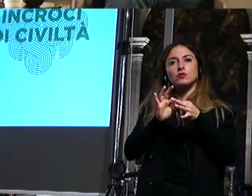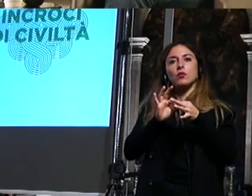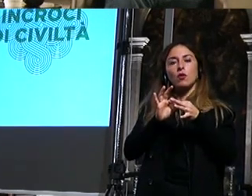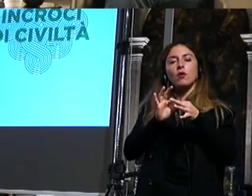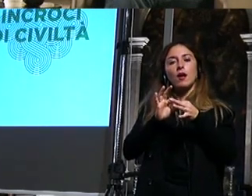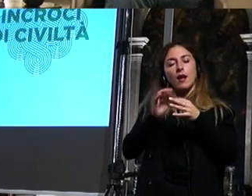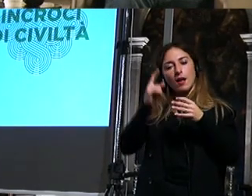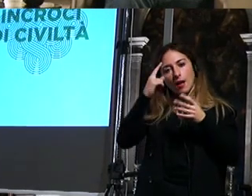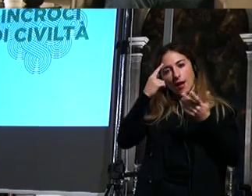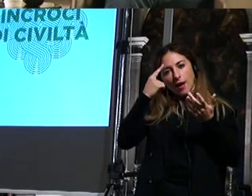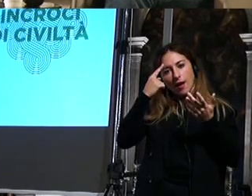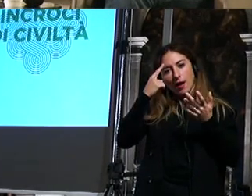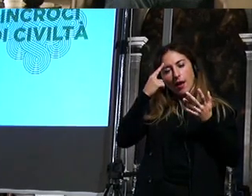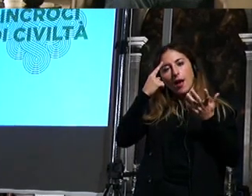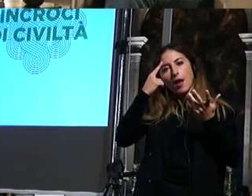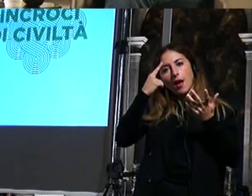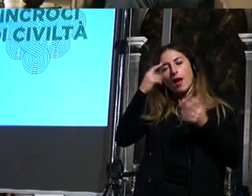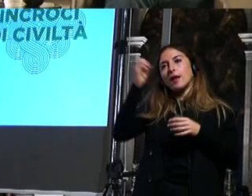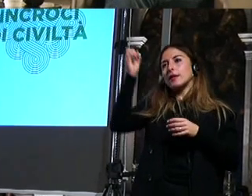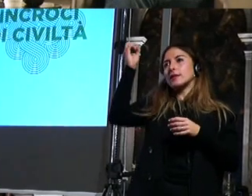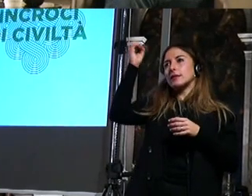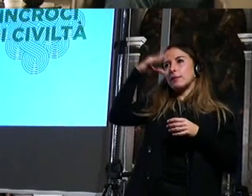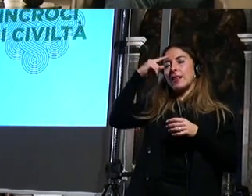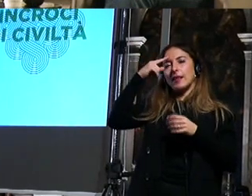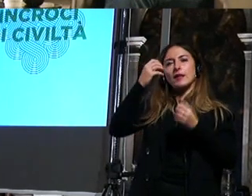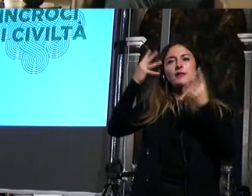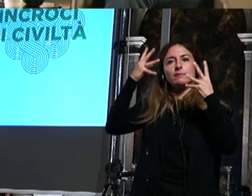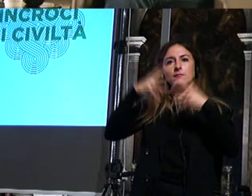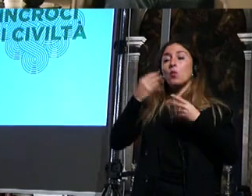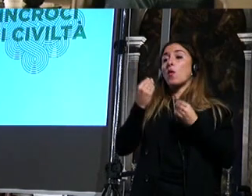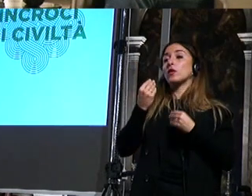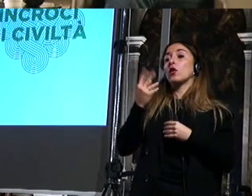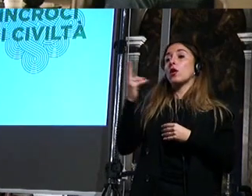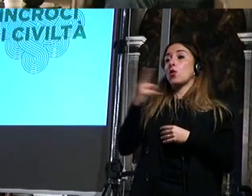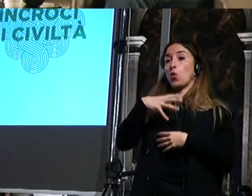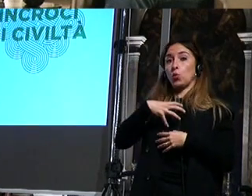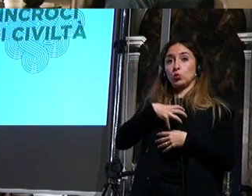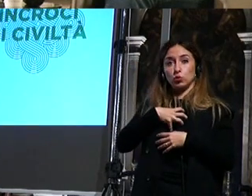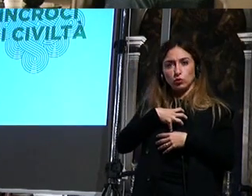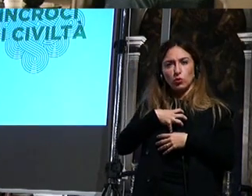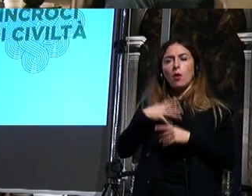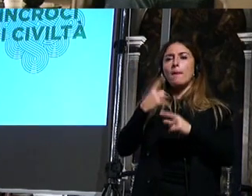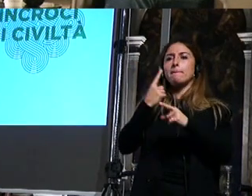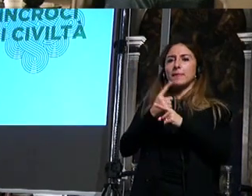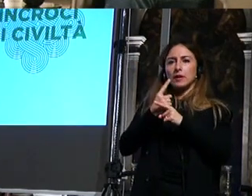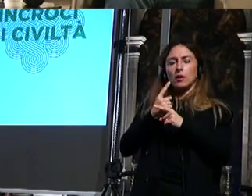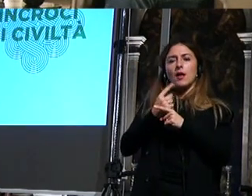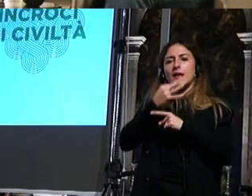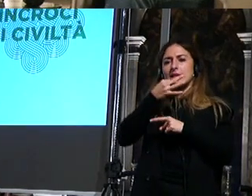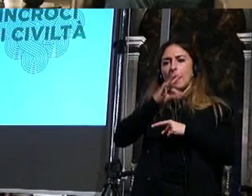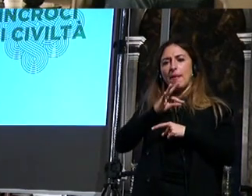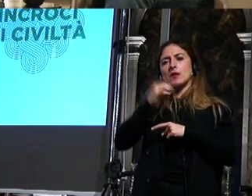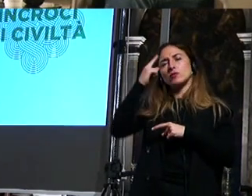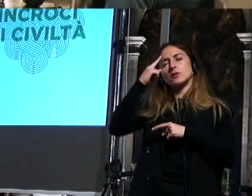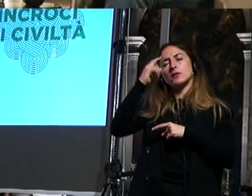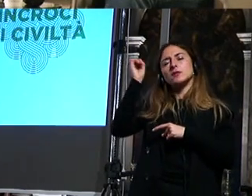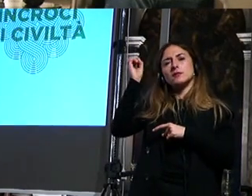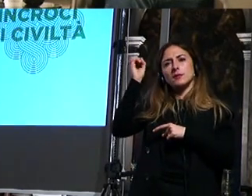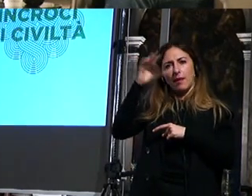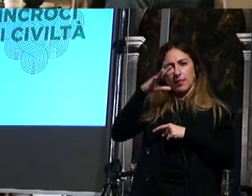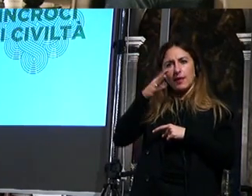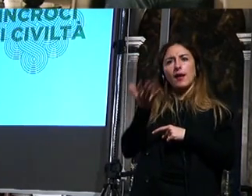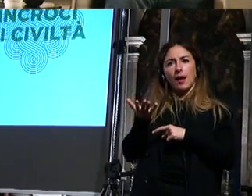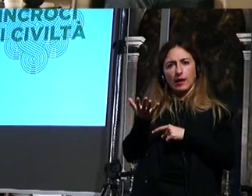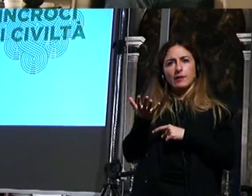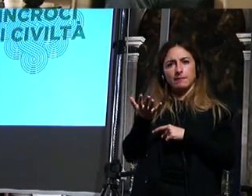through grief, part of it is a kind of forgetting. We have to be honest with ourselves. We can't not remember everything forever. We couldn't